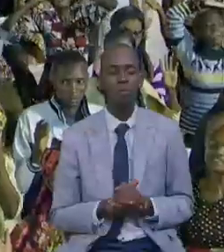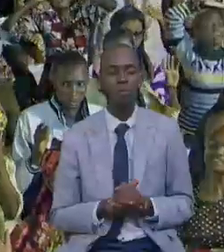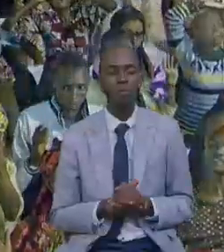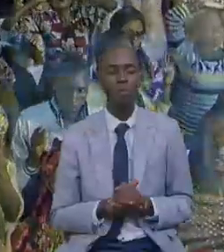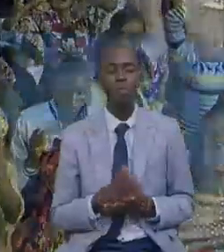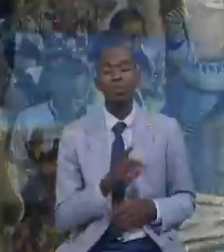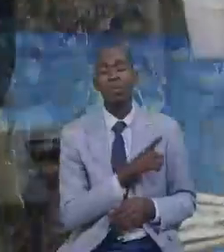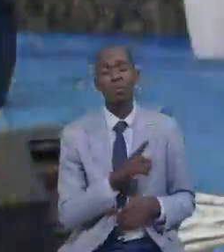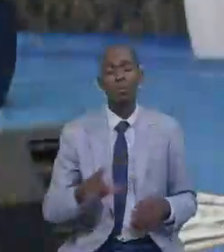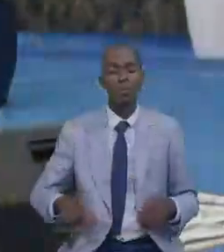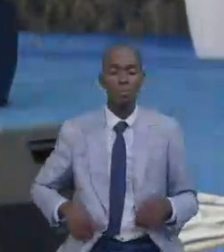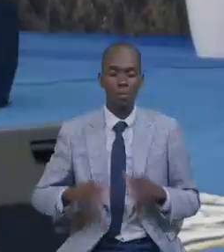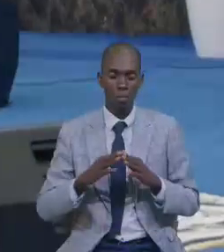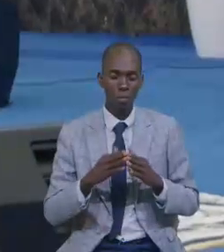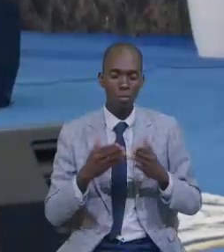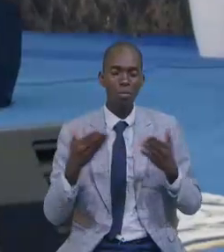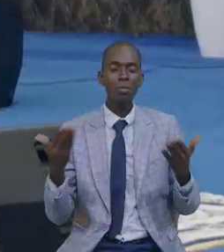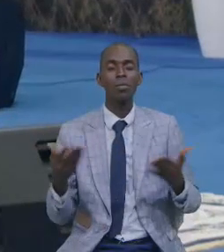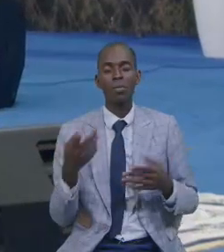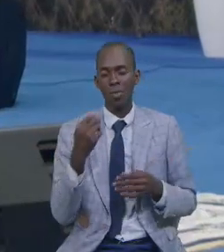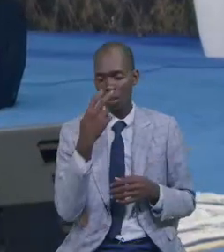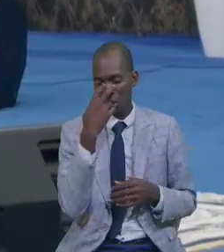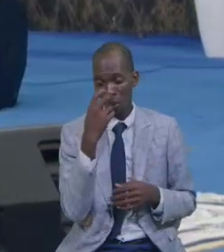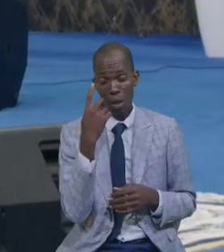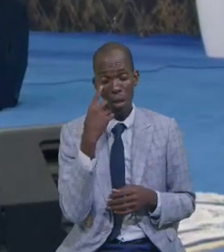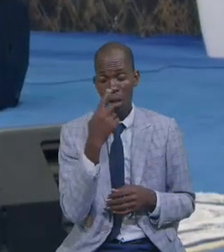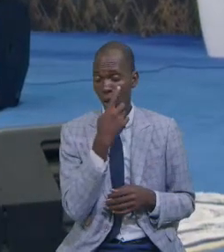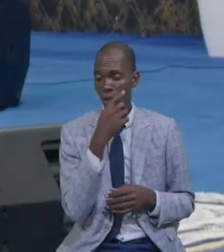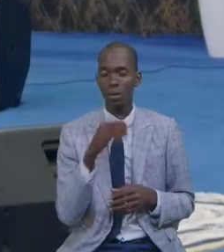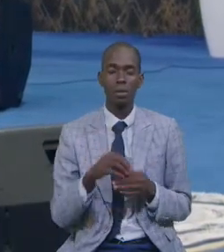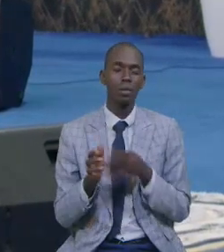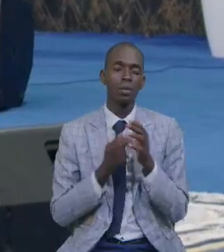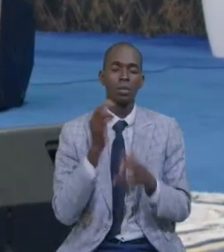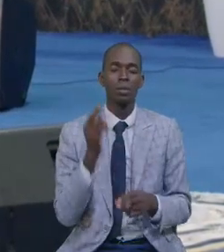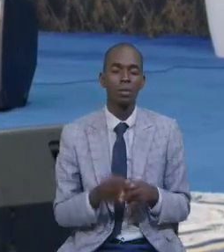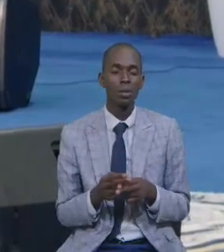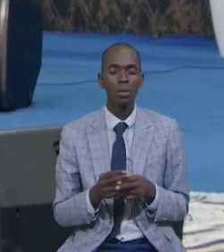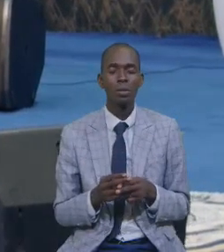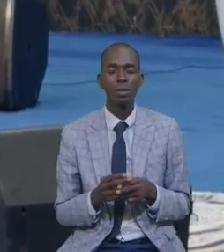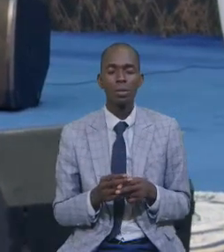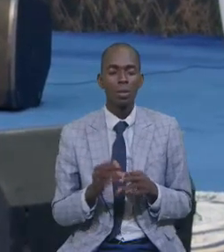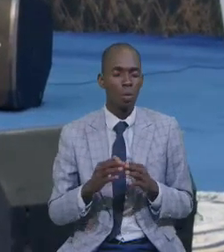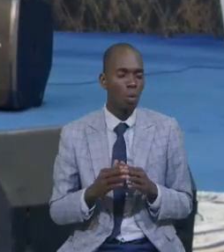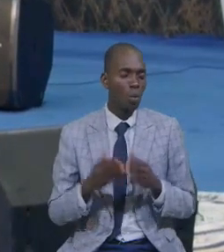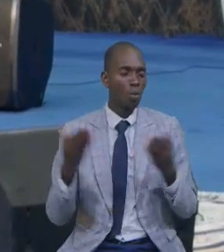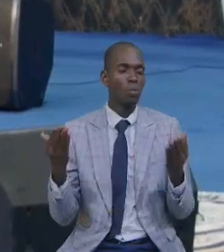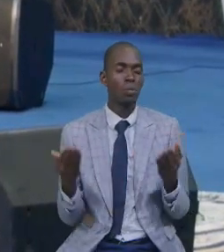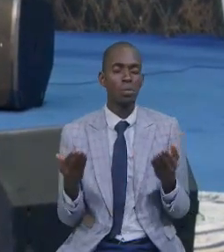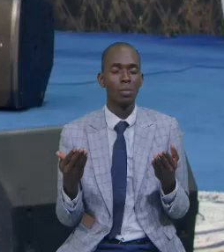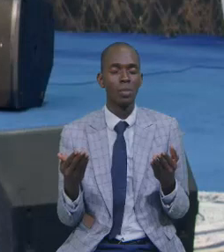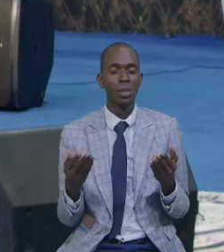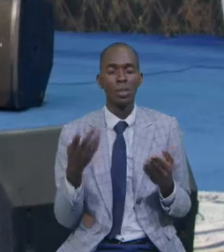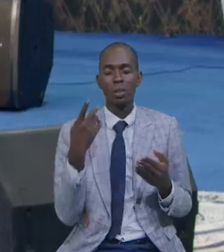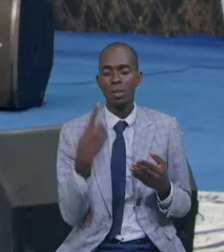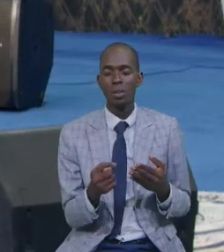Lord, open the blind eyes. Amen. Unstop the